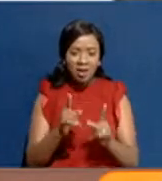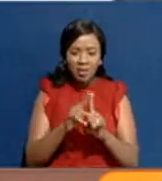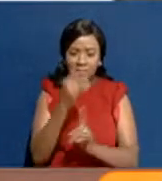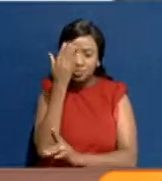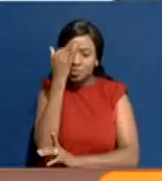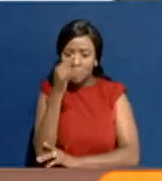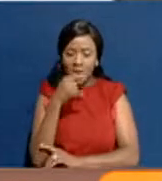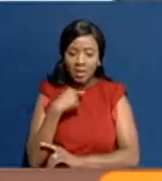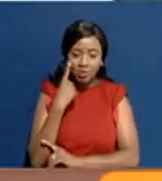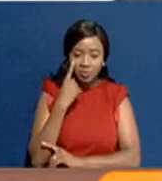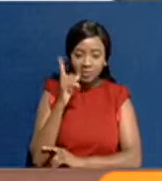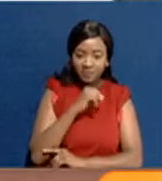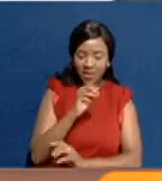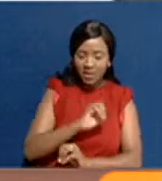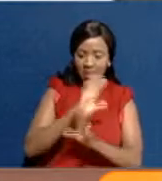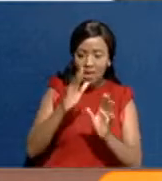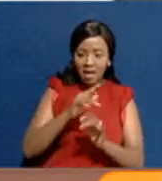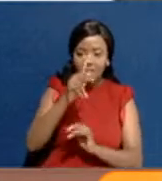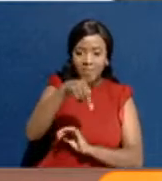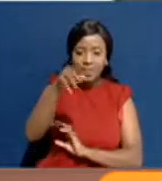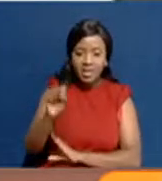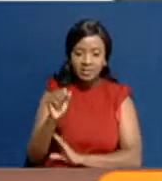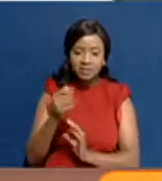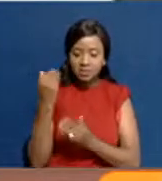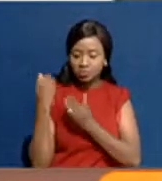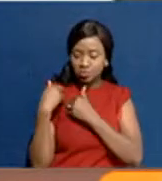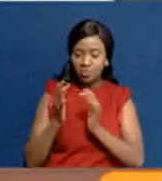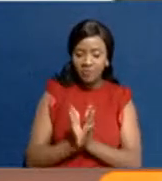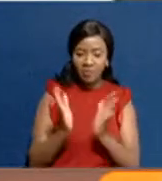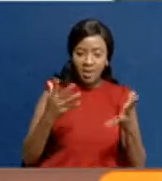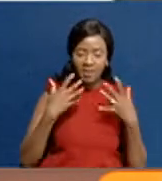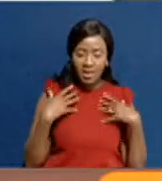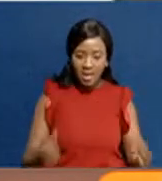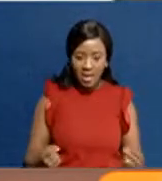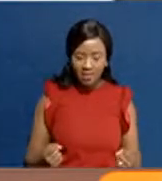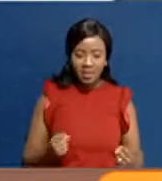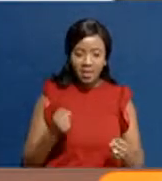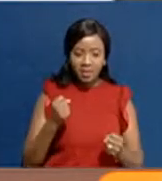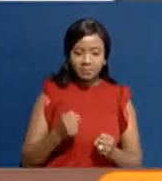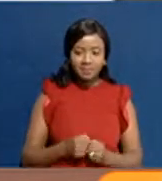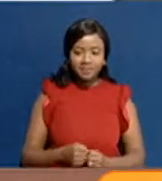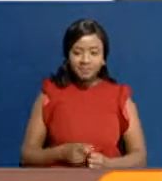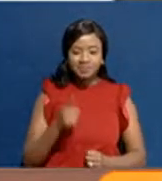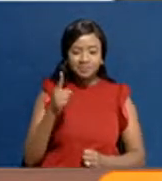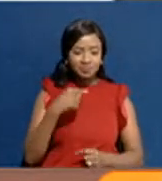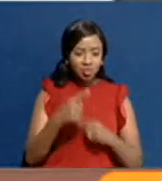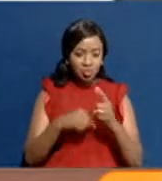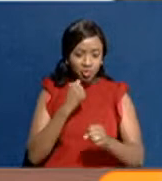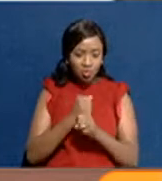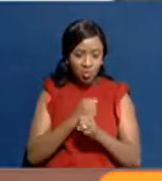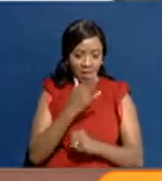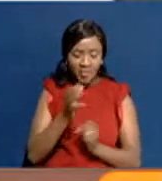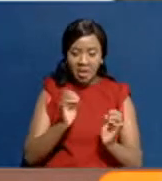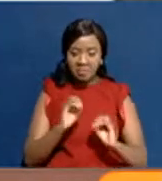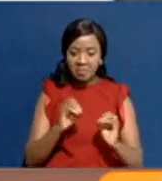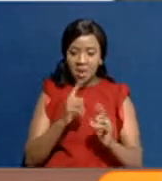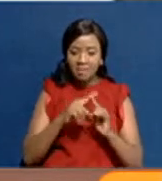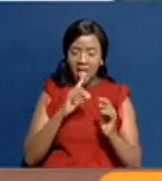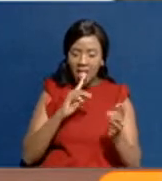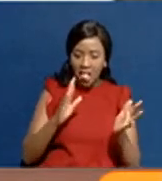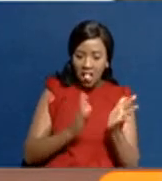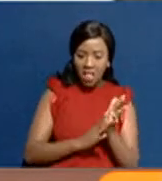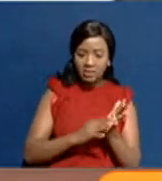of public health and professional standards, that is Dr. Josephine Buri, is no longer in office. She had written a letter, I think